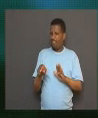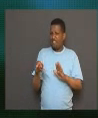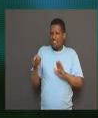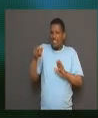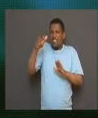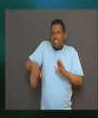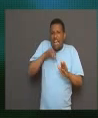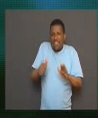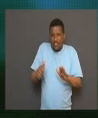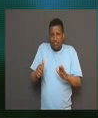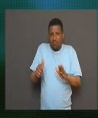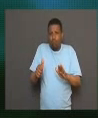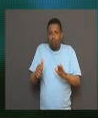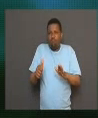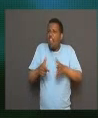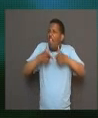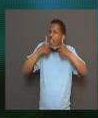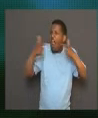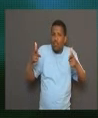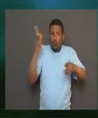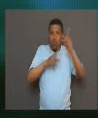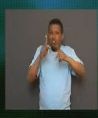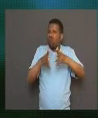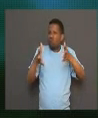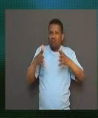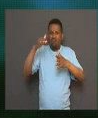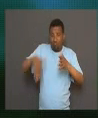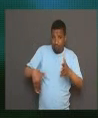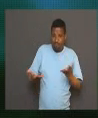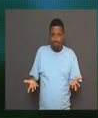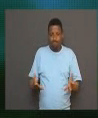discourage the settlement of large populations.